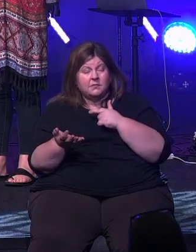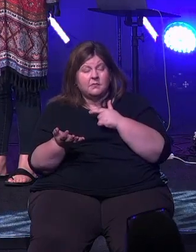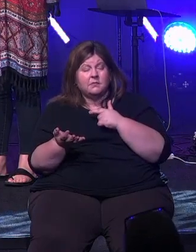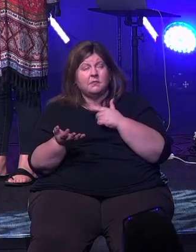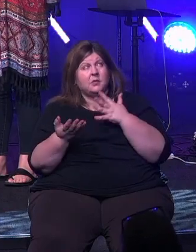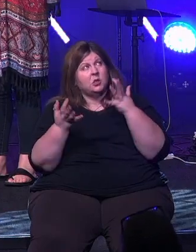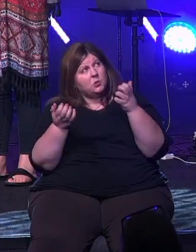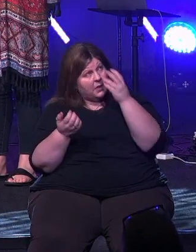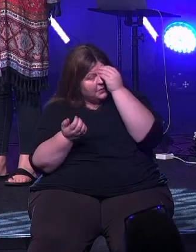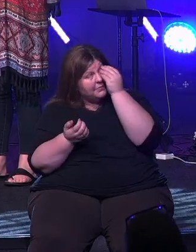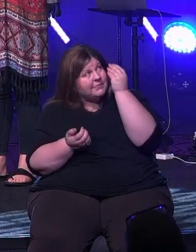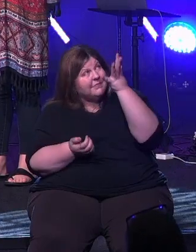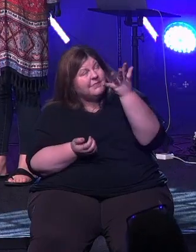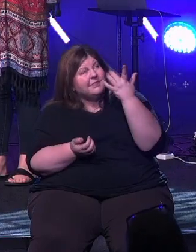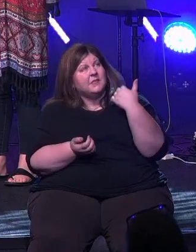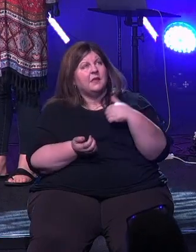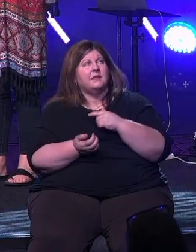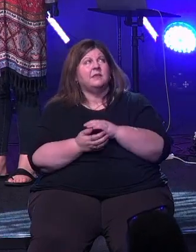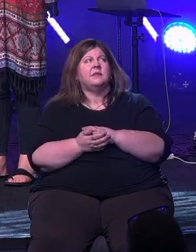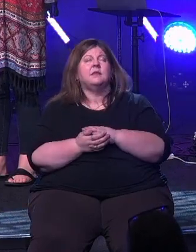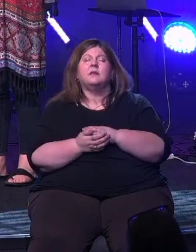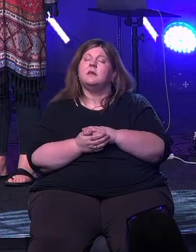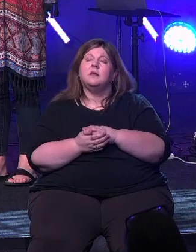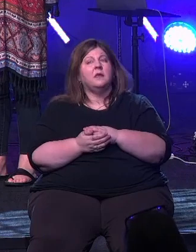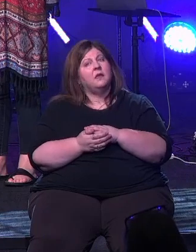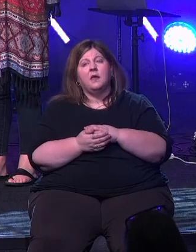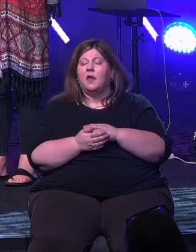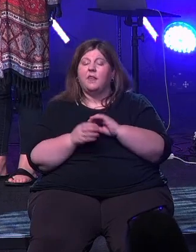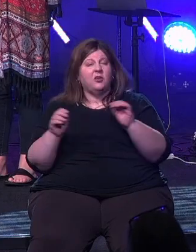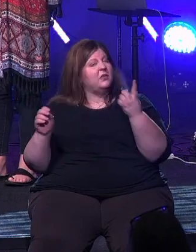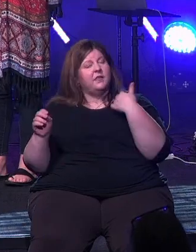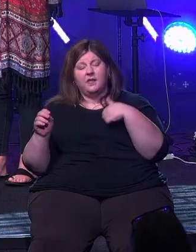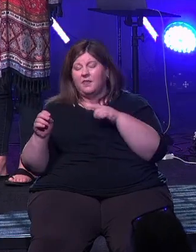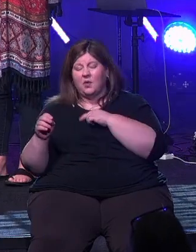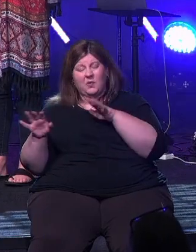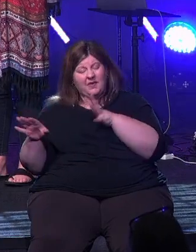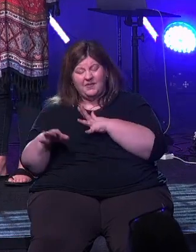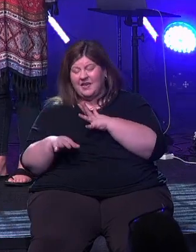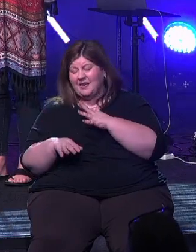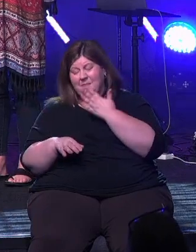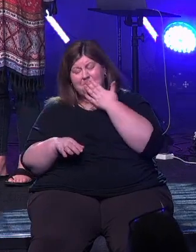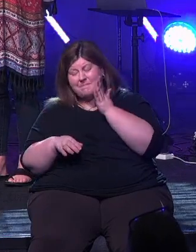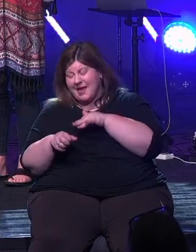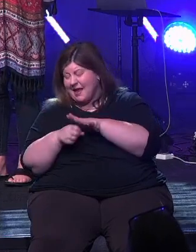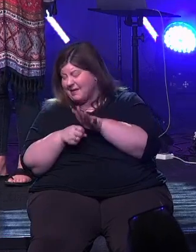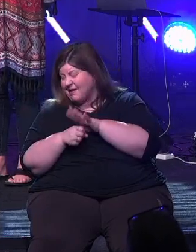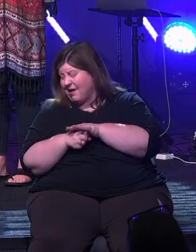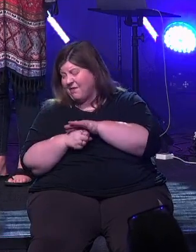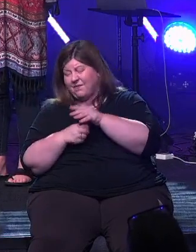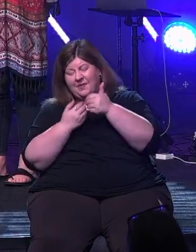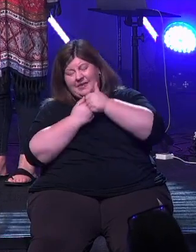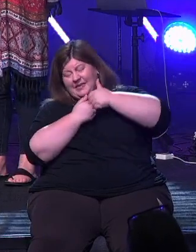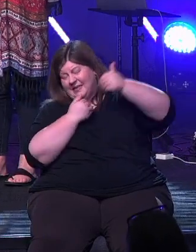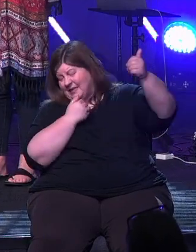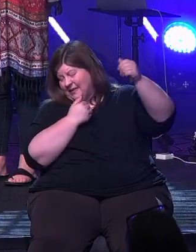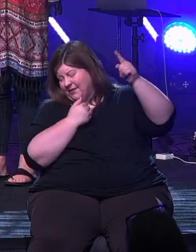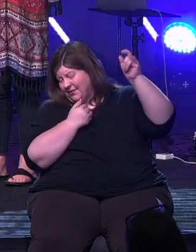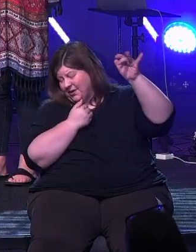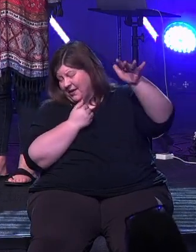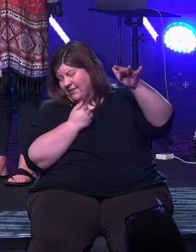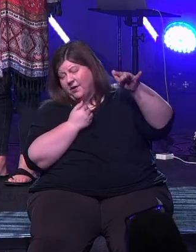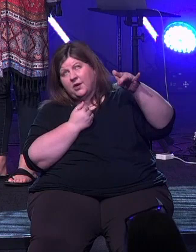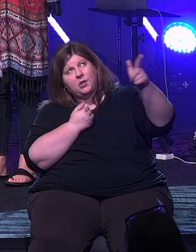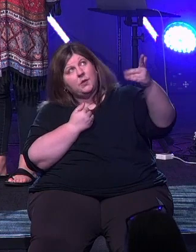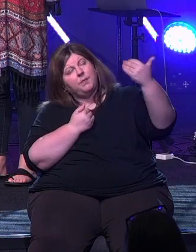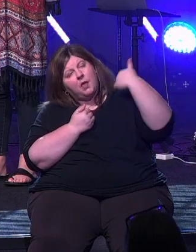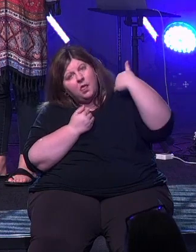You want to hear from us. There's nothing that we've done that has separated us from you permanently. You just keep giving us this